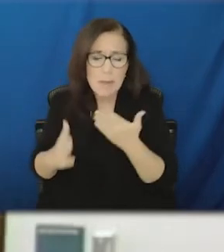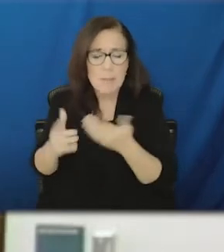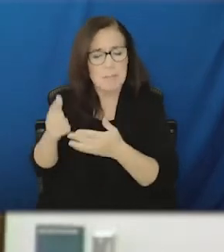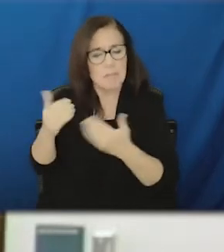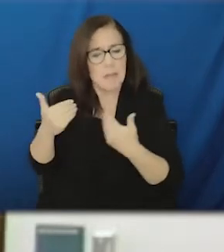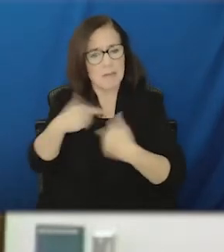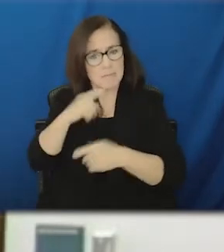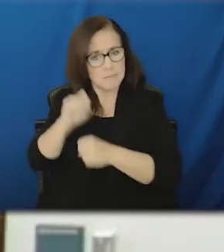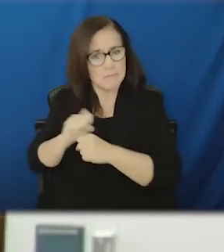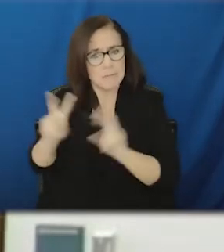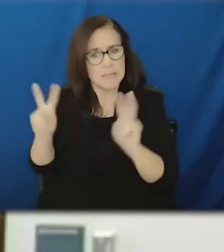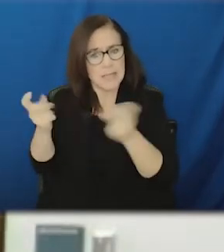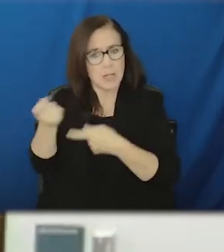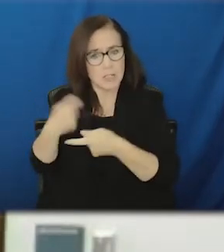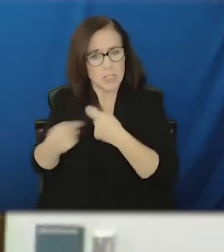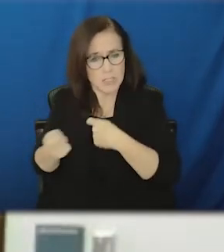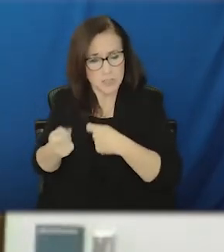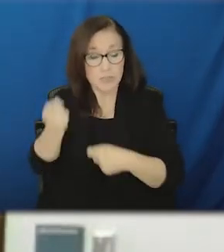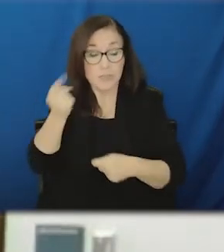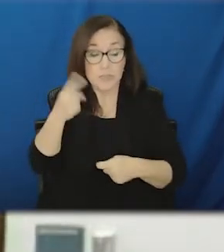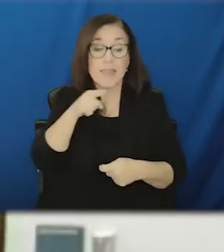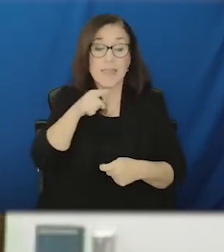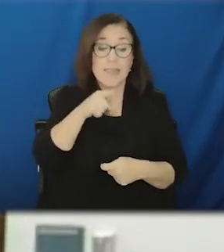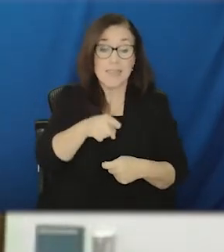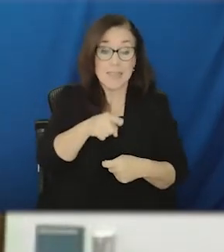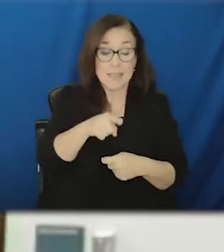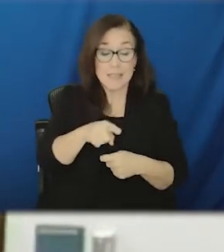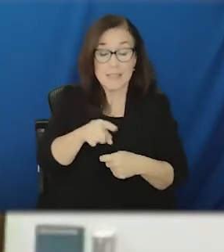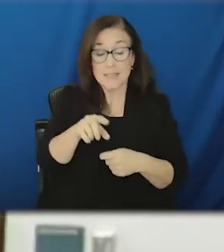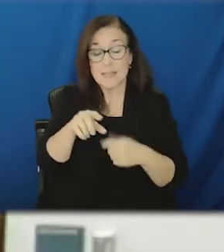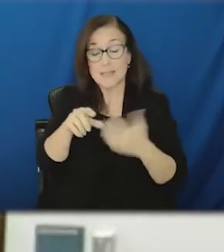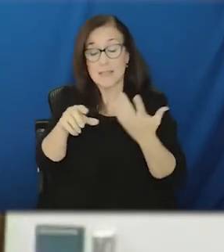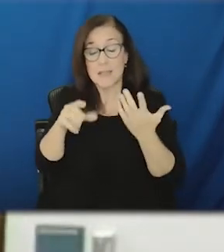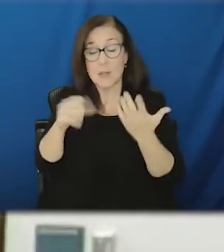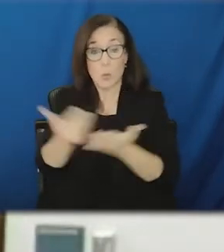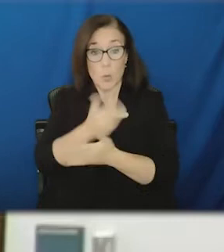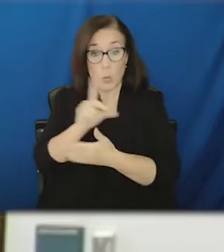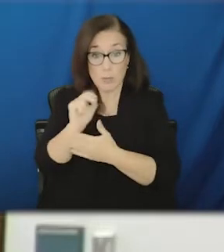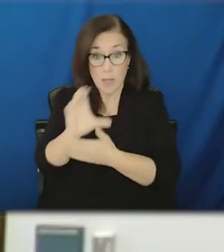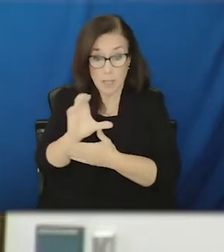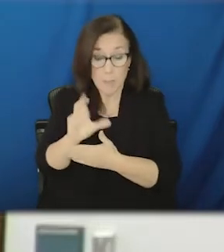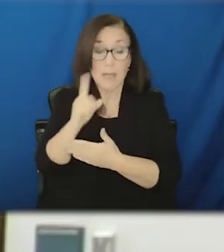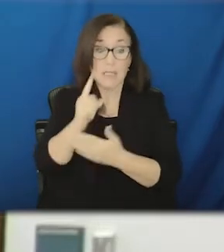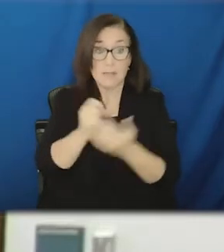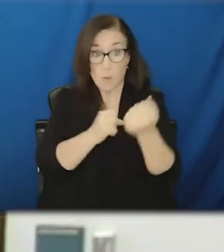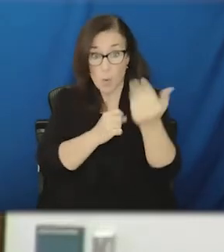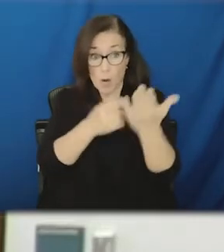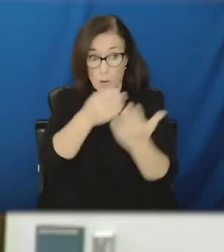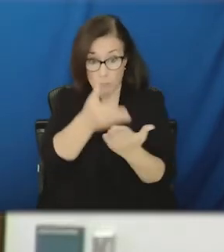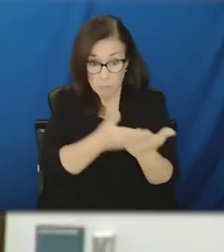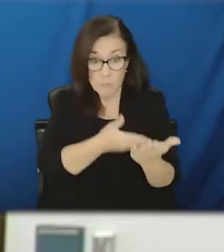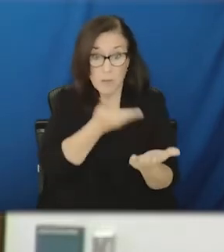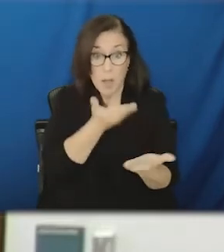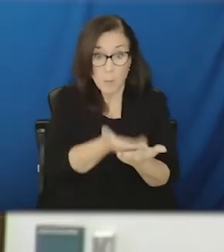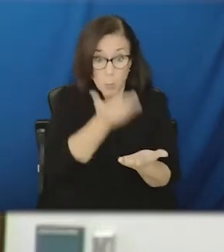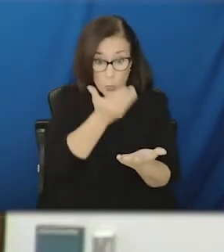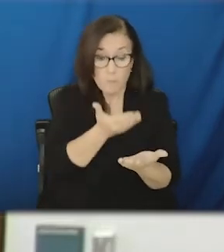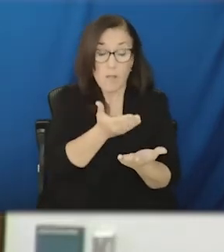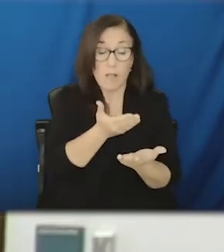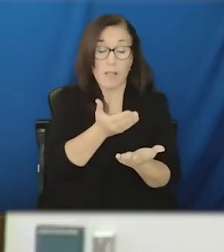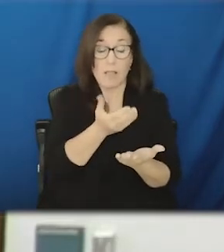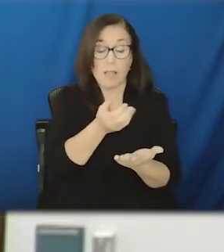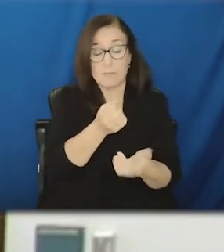this resolution is just to update that before we send it on and have board approval. So if you look at the documentation, you can see some